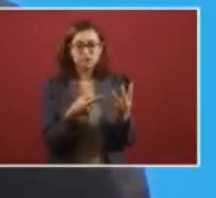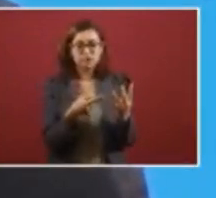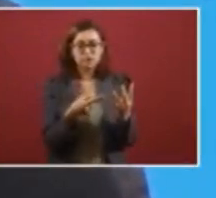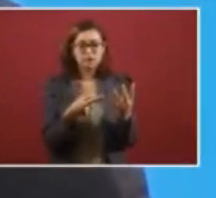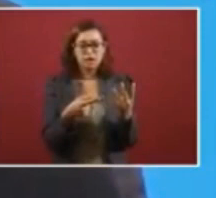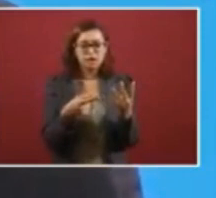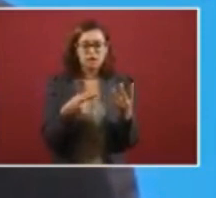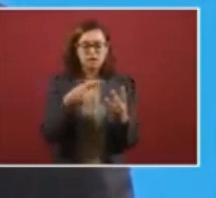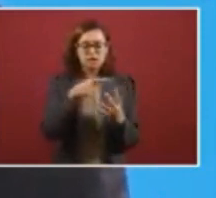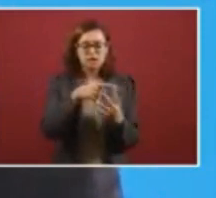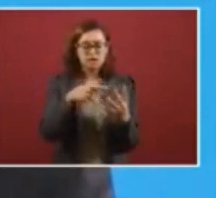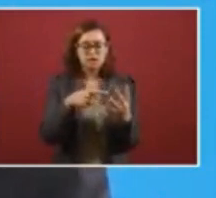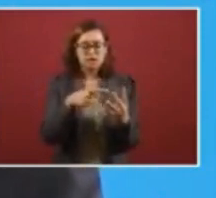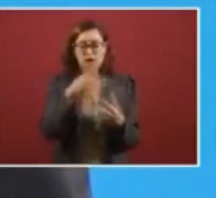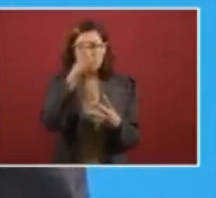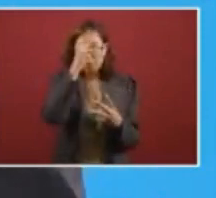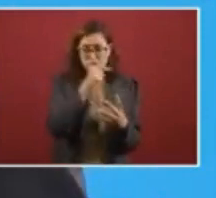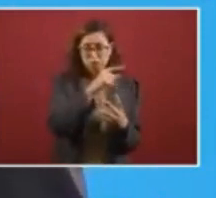was